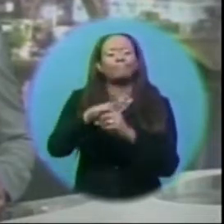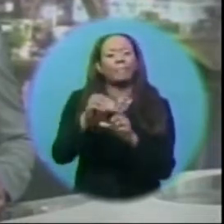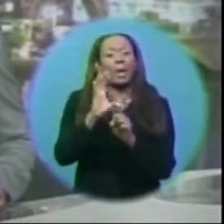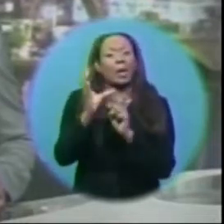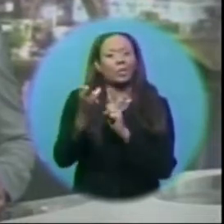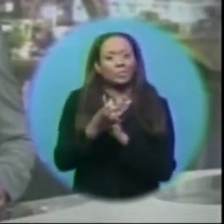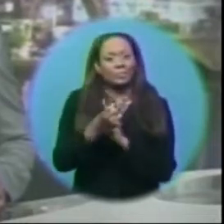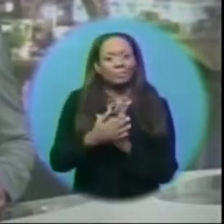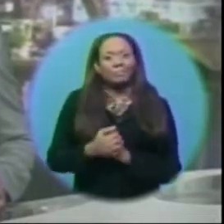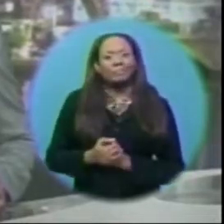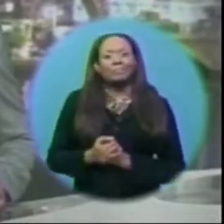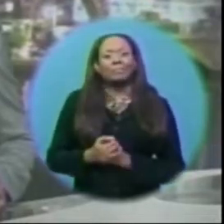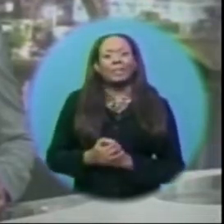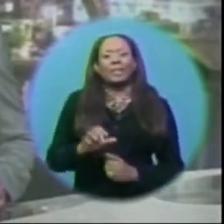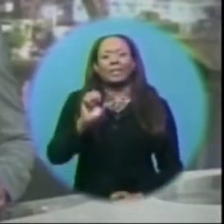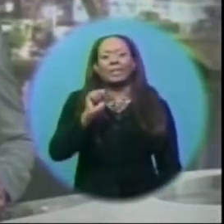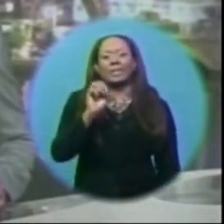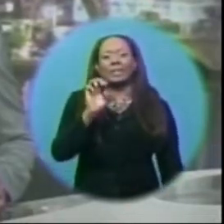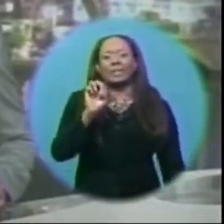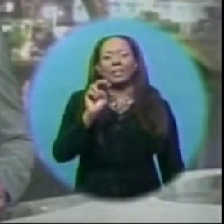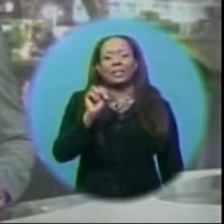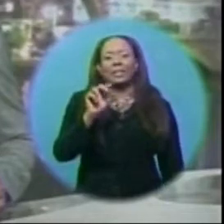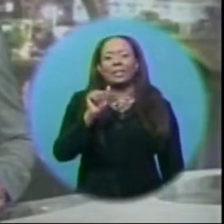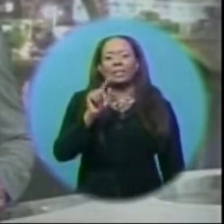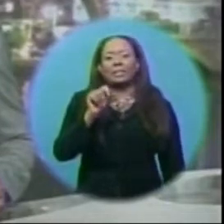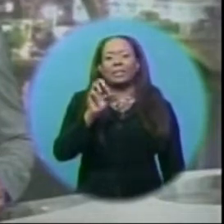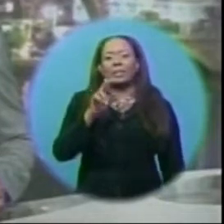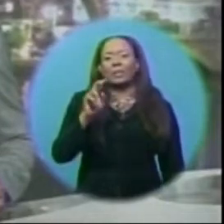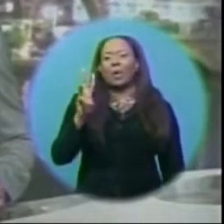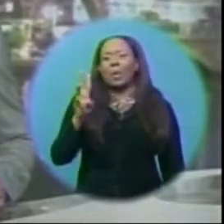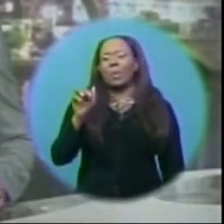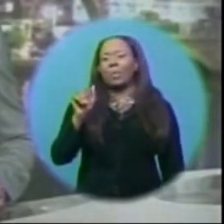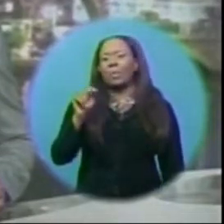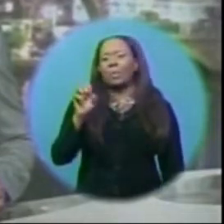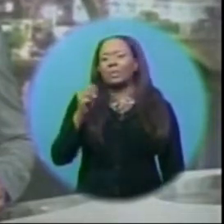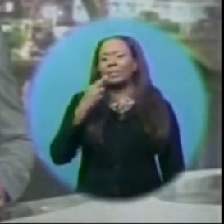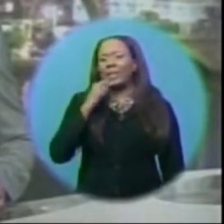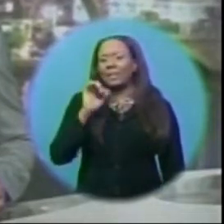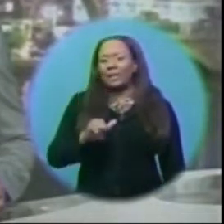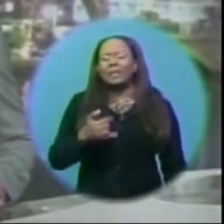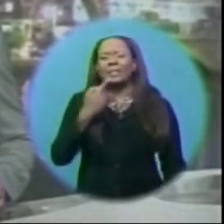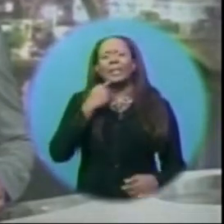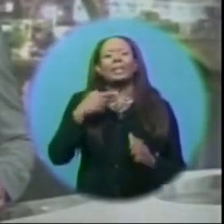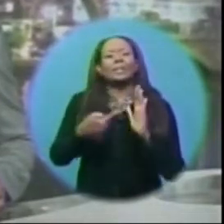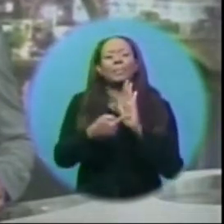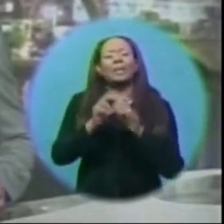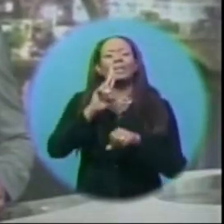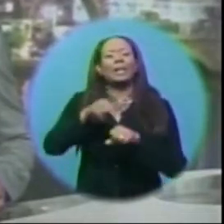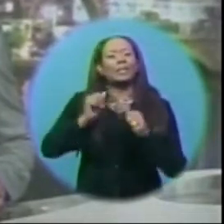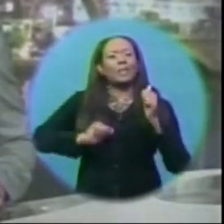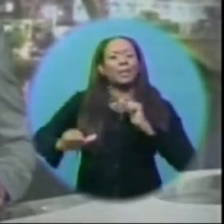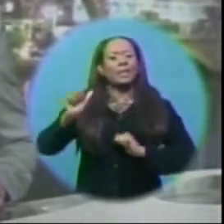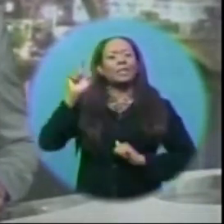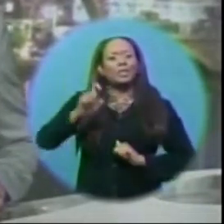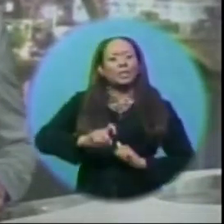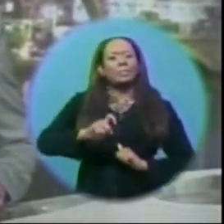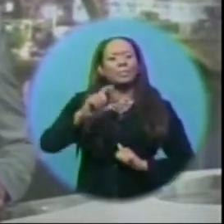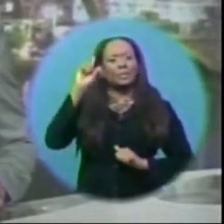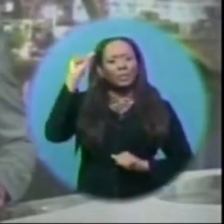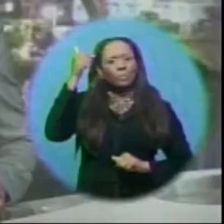of Senator John Watson. He says, for example, there should be a national theater funded by the government and the private